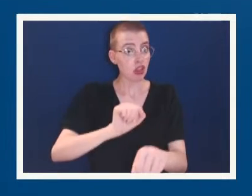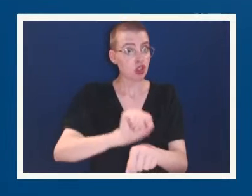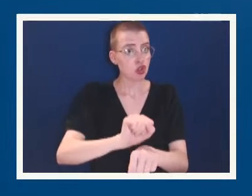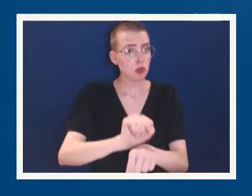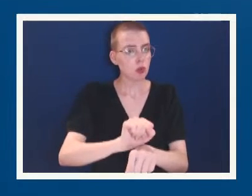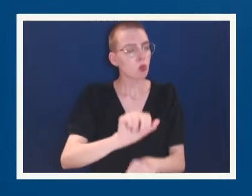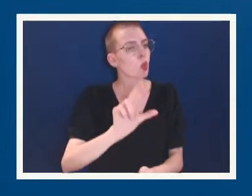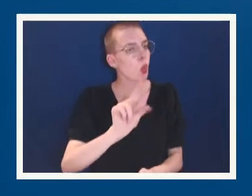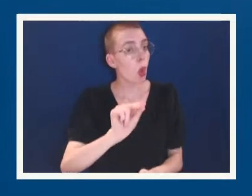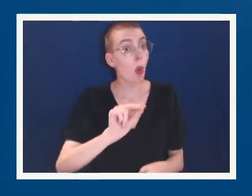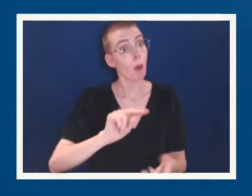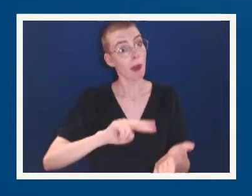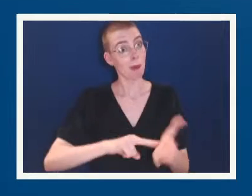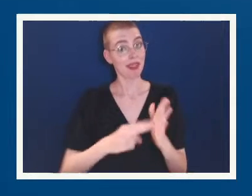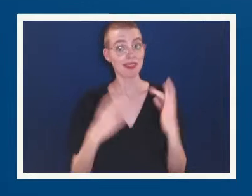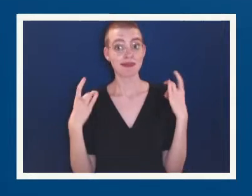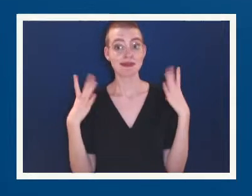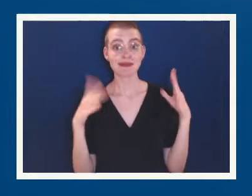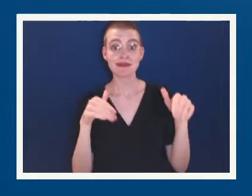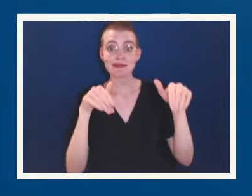from it.